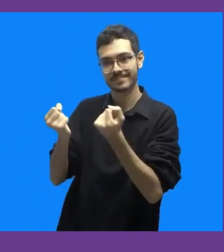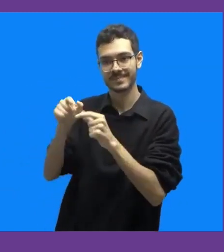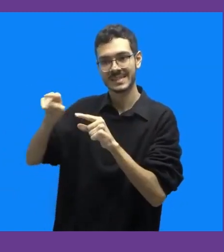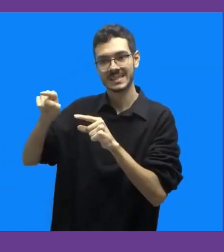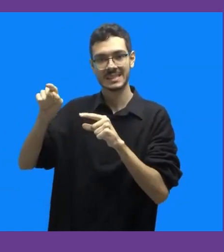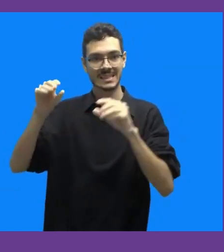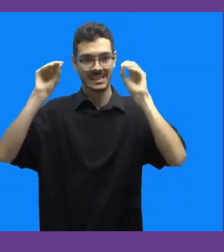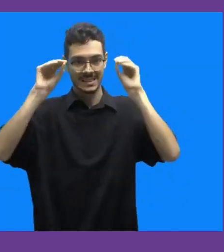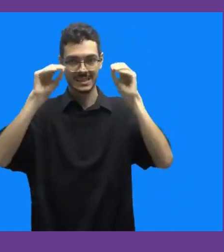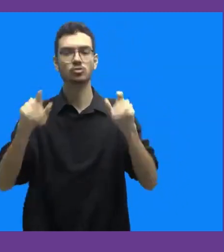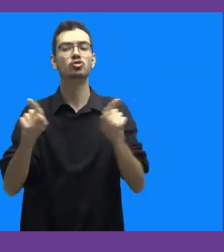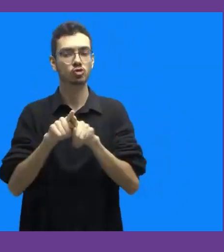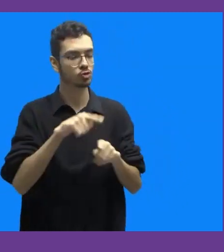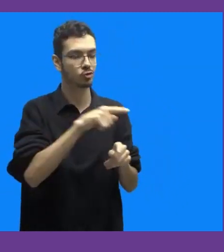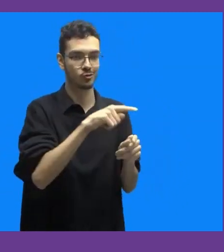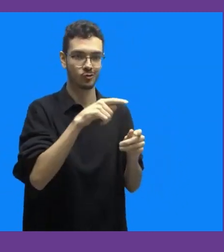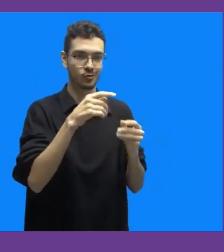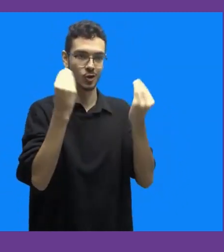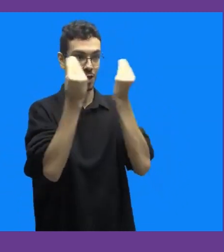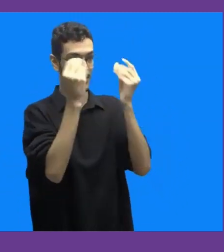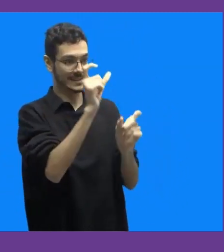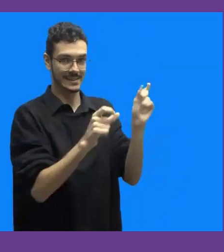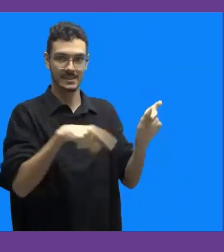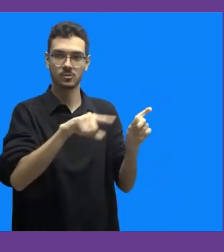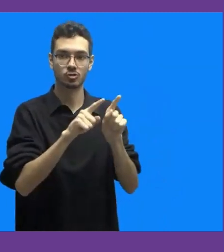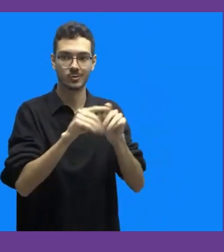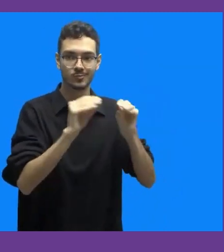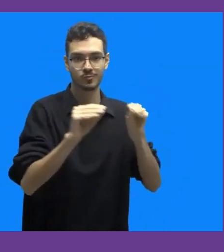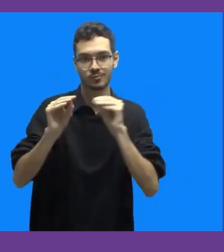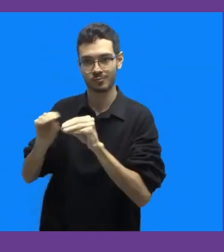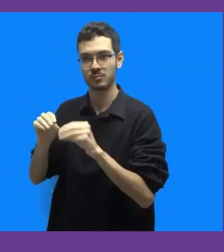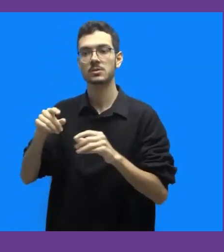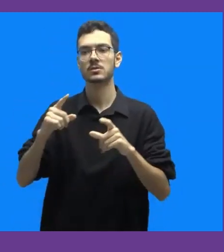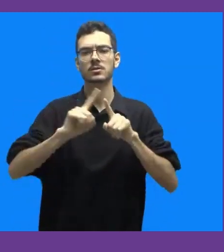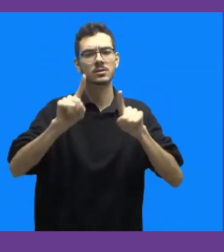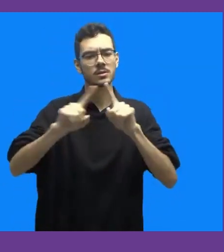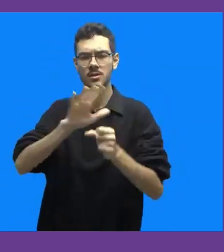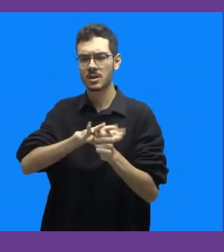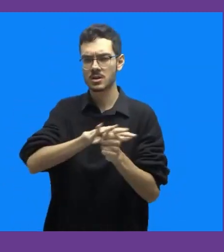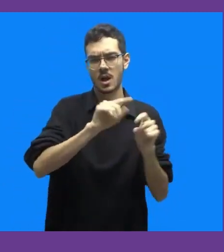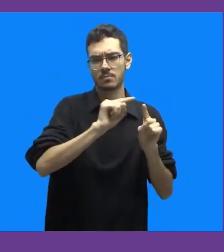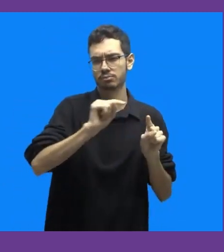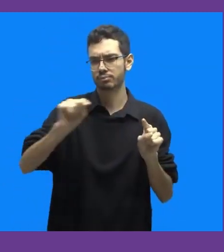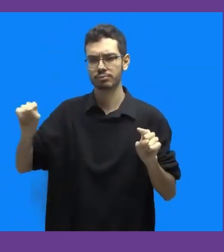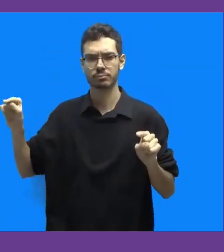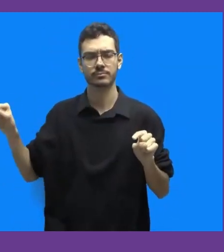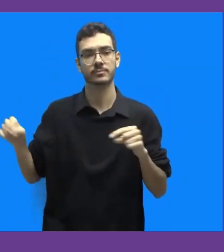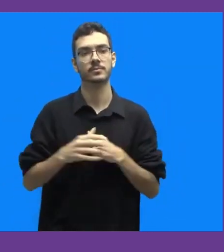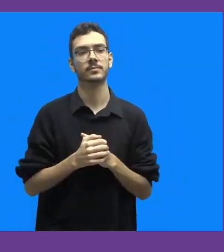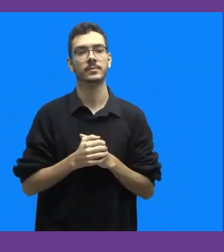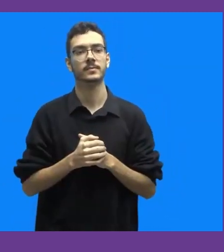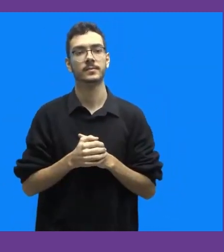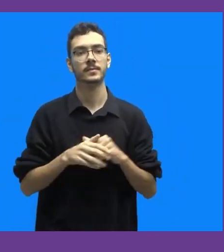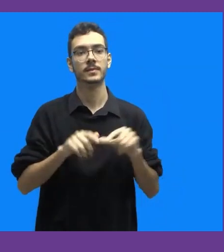future teachers in different areas, so that they know more about tools, know how to integrate those tools into practice,